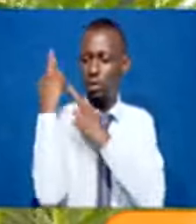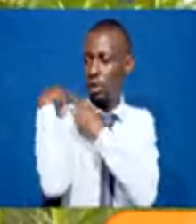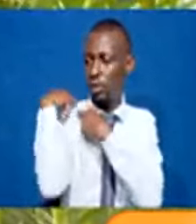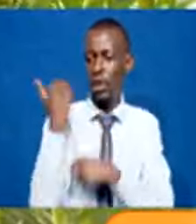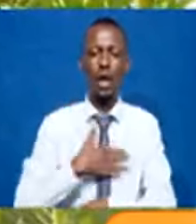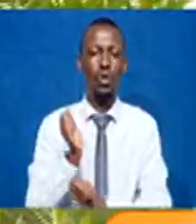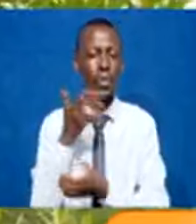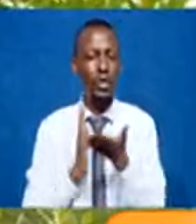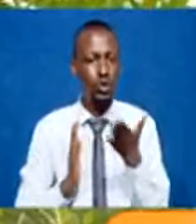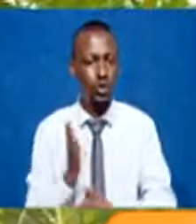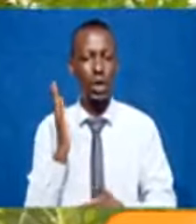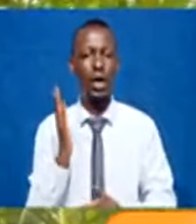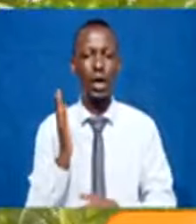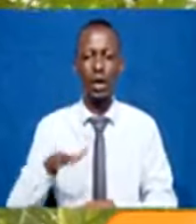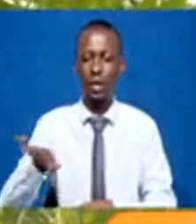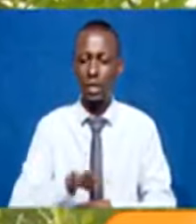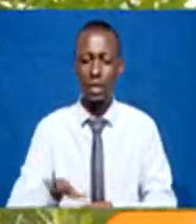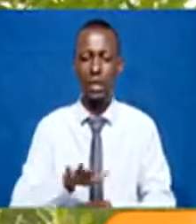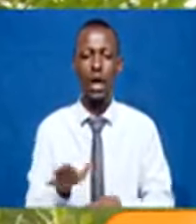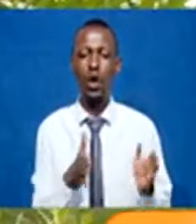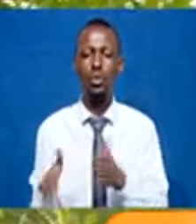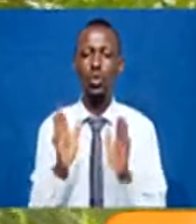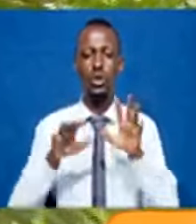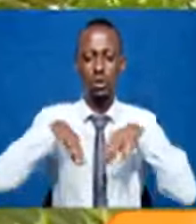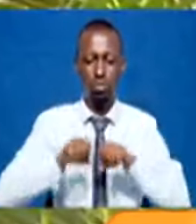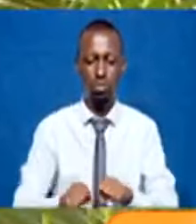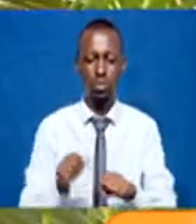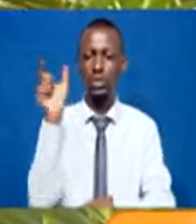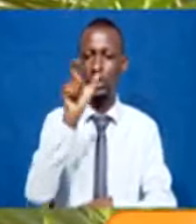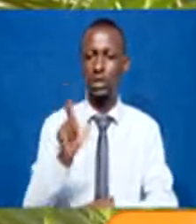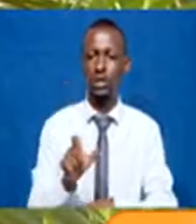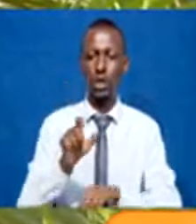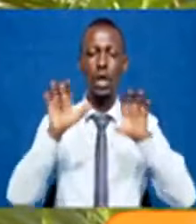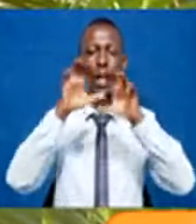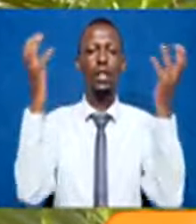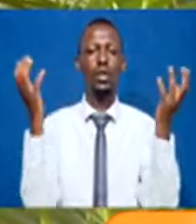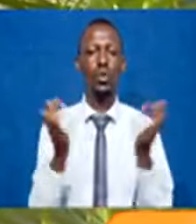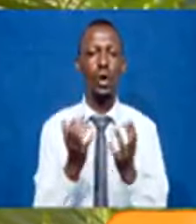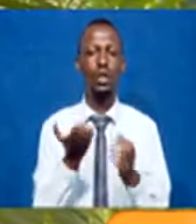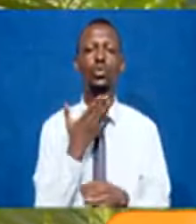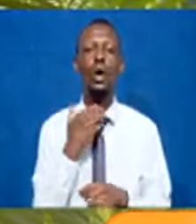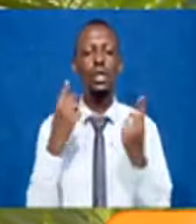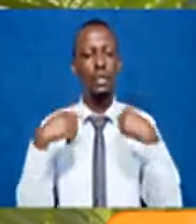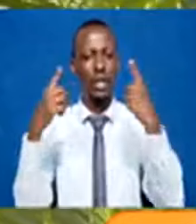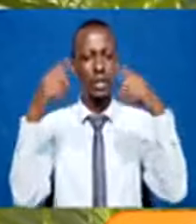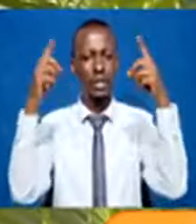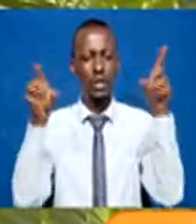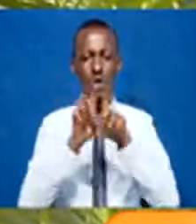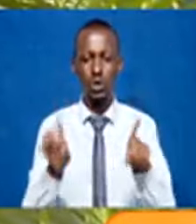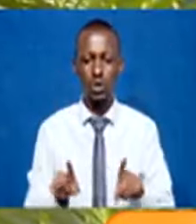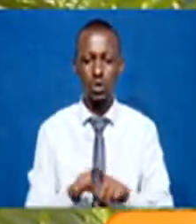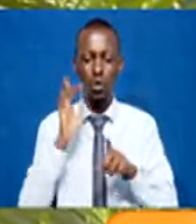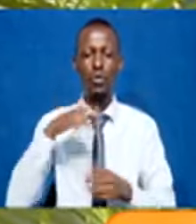ensure that we find our space in the regional, continental, and global quest for prosperity, and inspire us